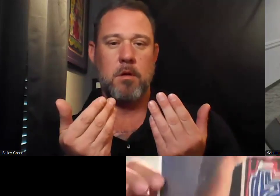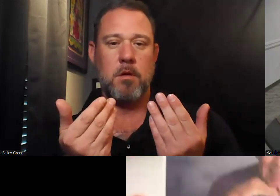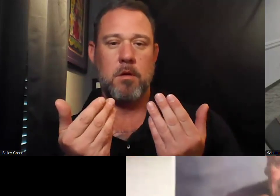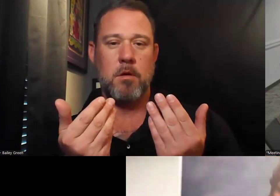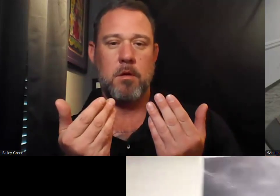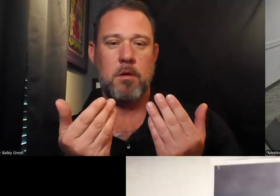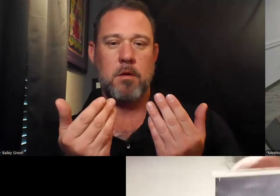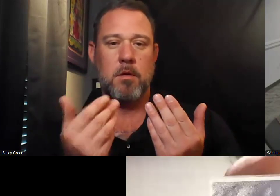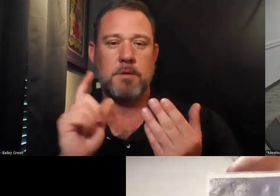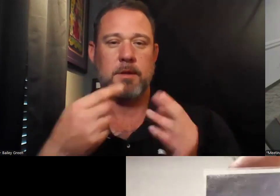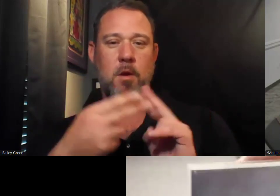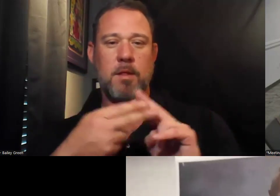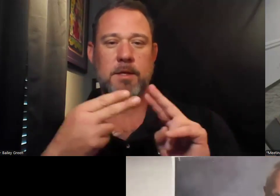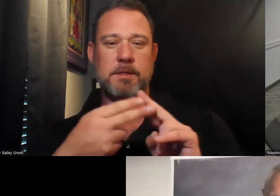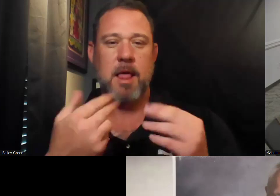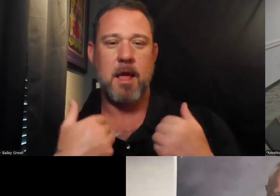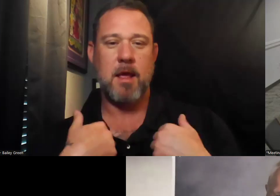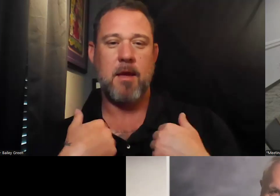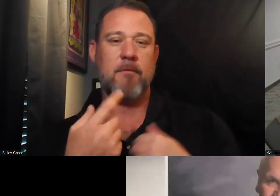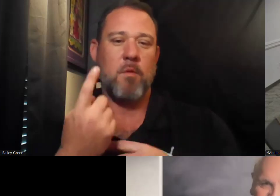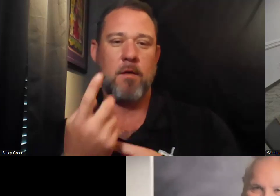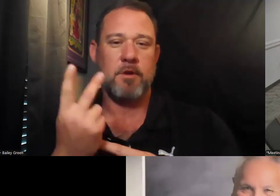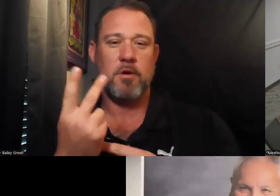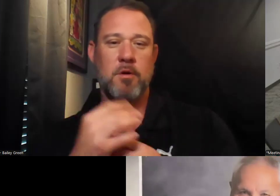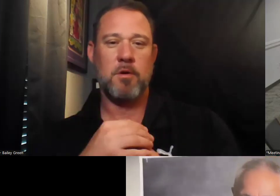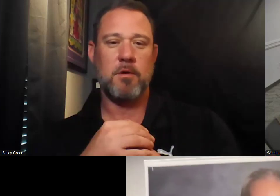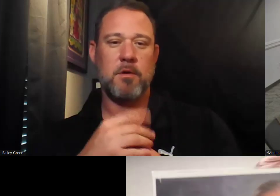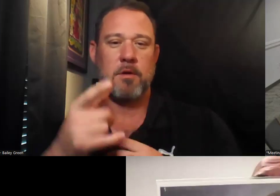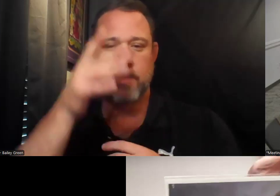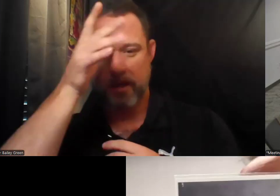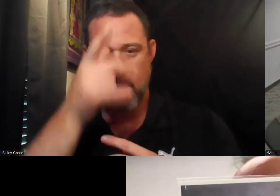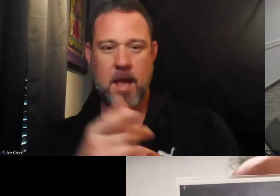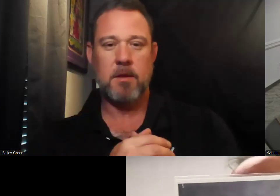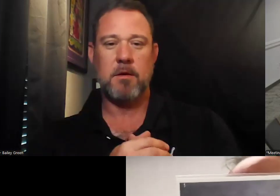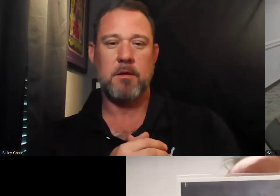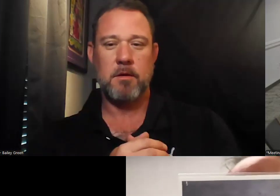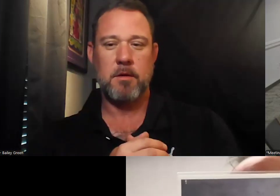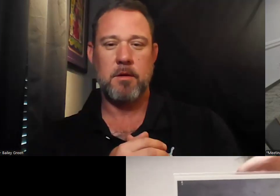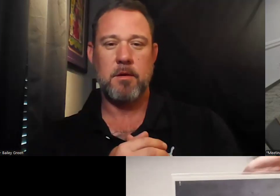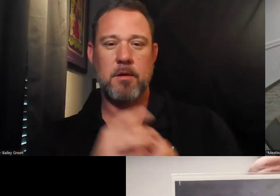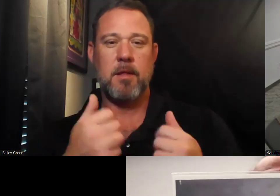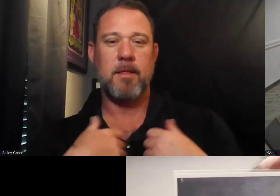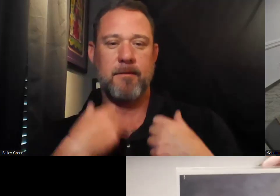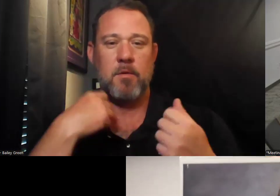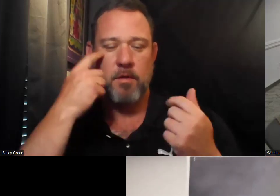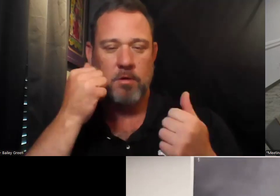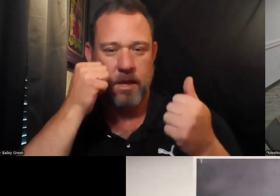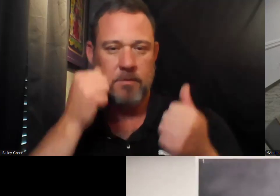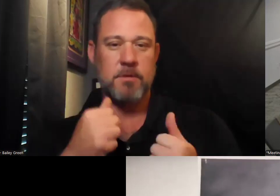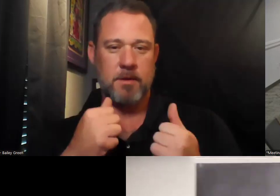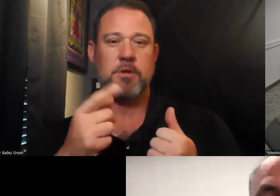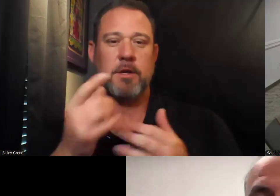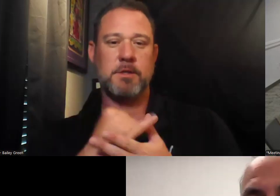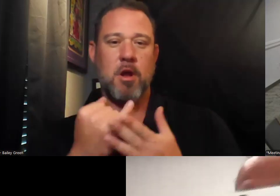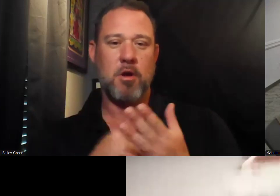This is the only slide I have. Well, one of two. This is my dad living with Alzheimer's dementia. He's an